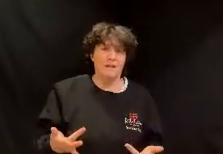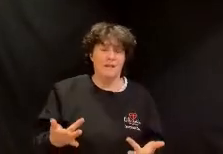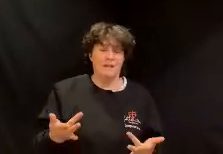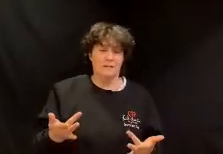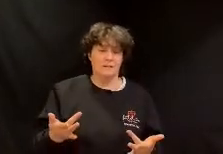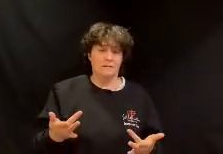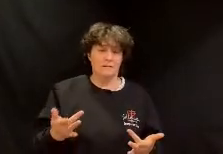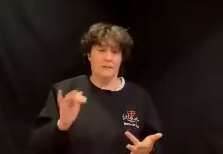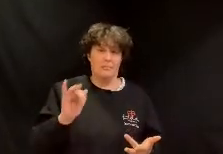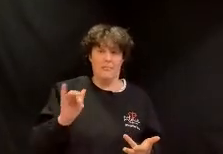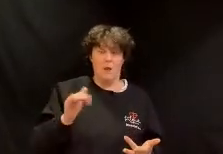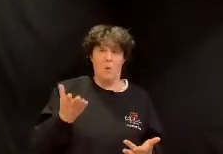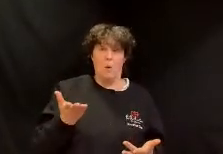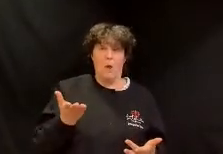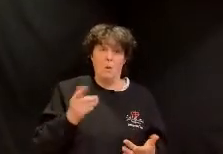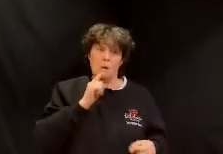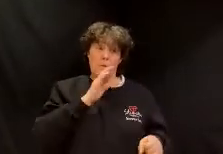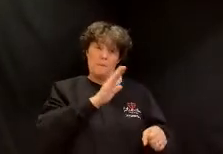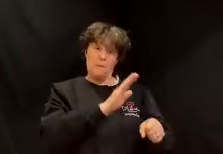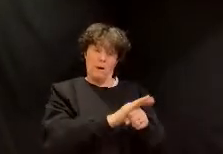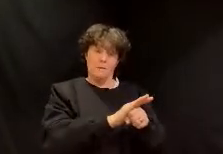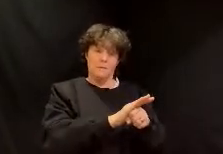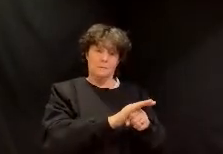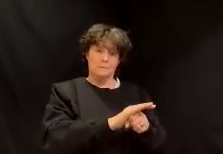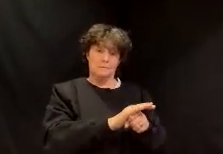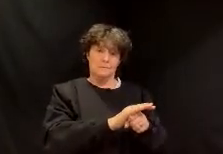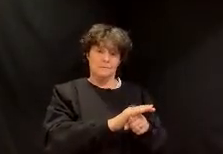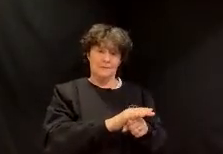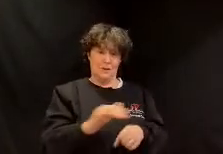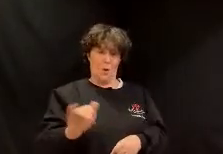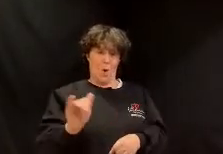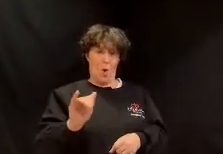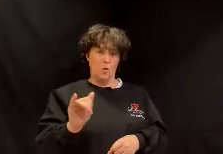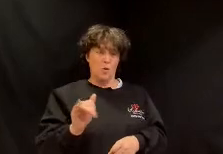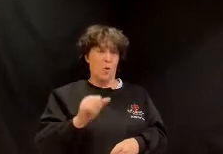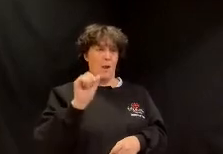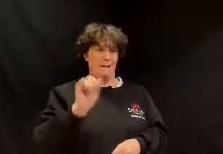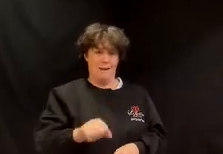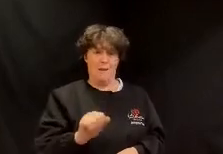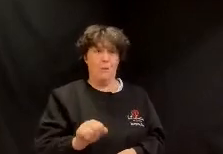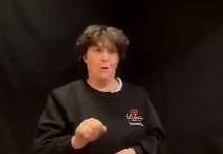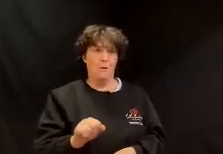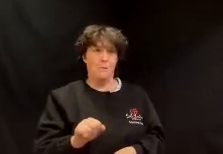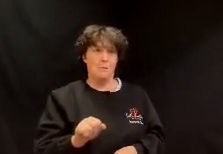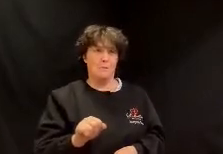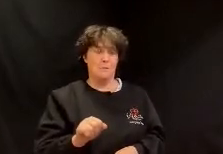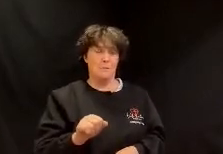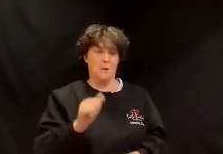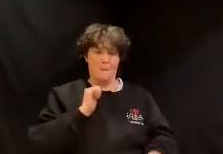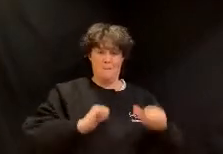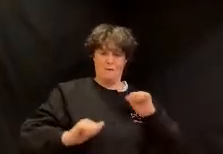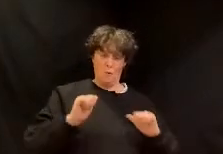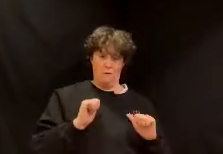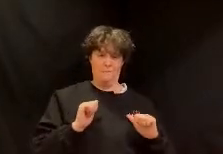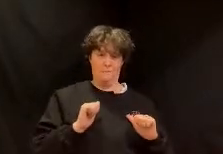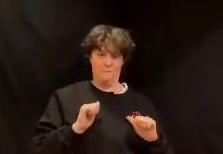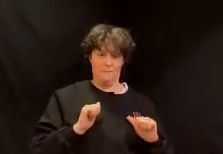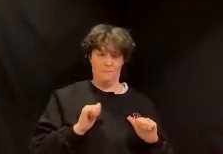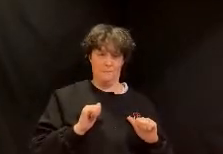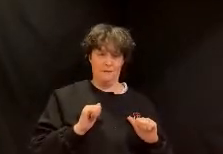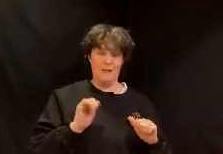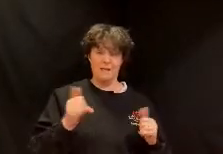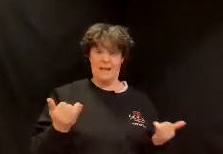being fully persuaded that what he had promised, he was also able to perform. Now,